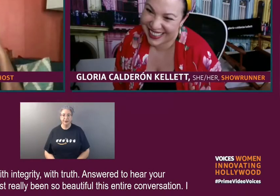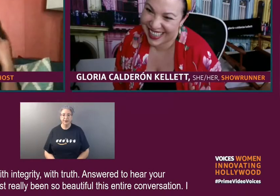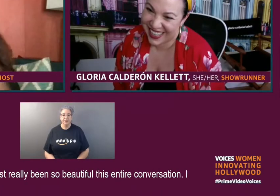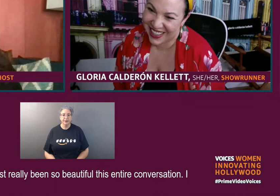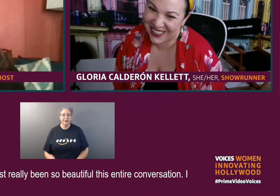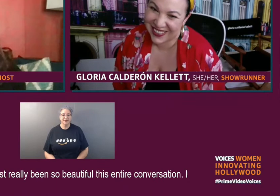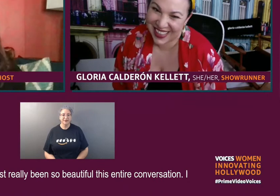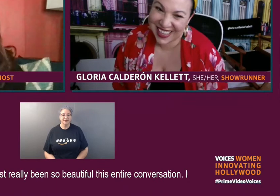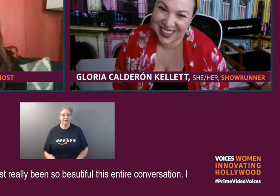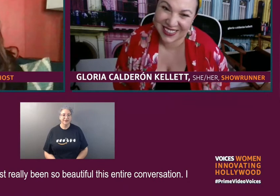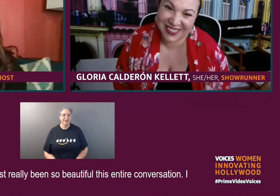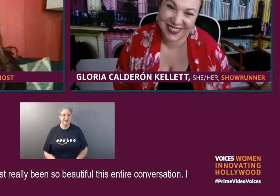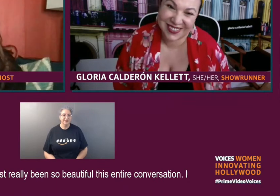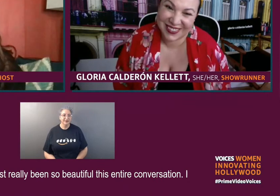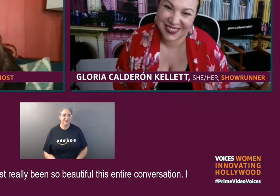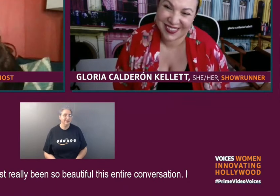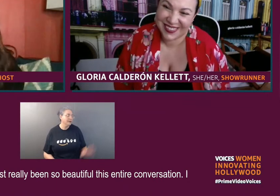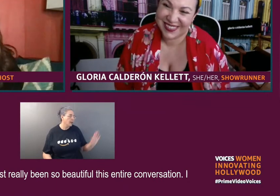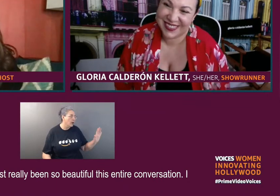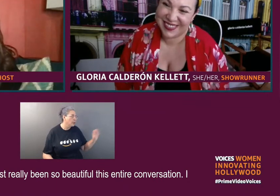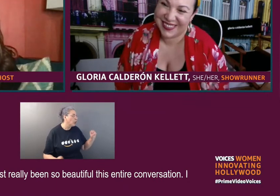completely. Thank you.